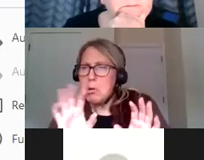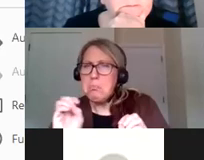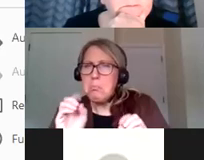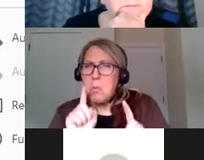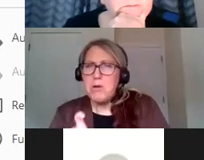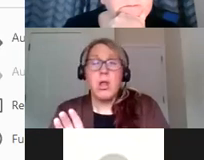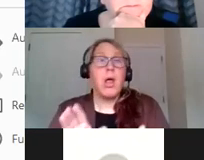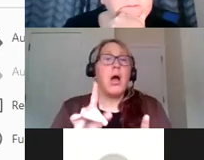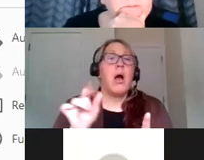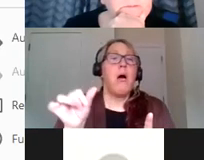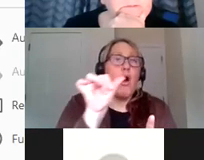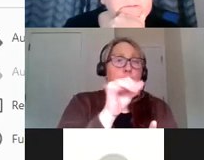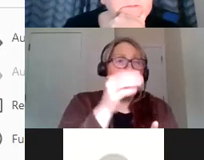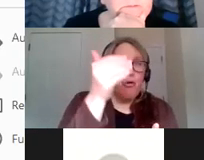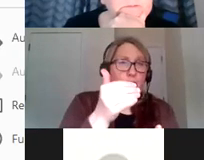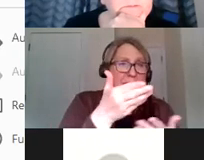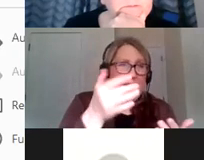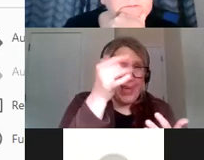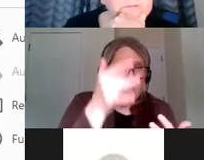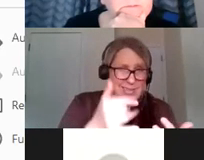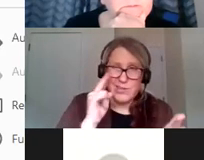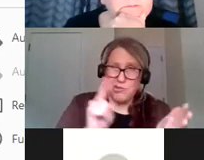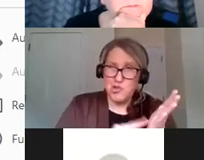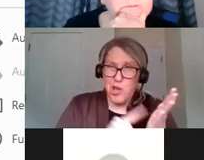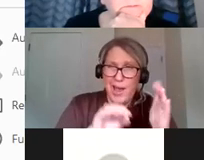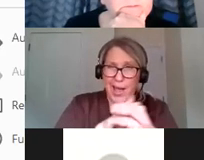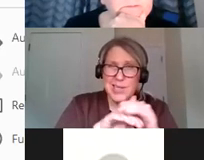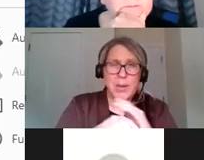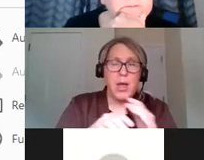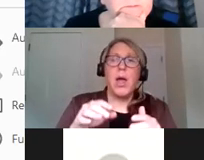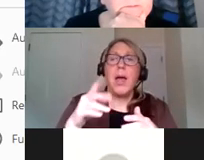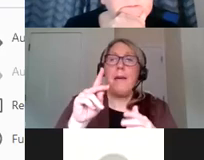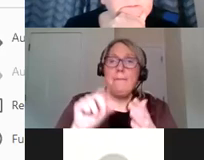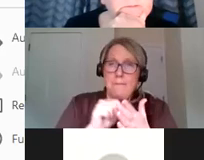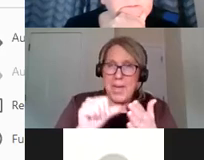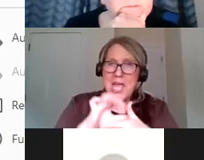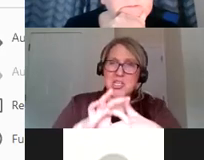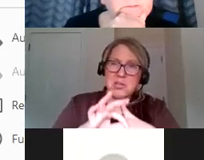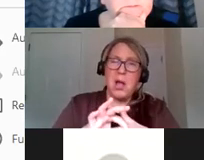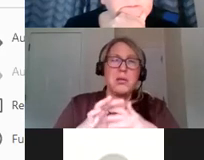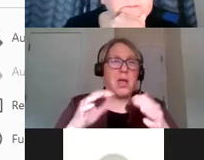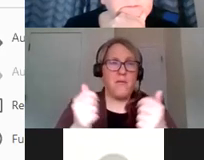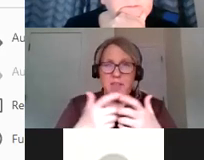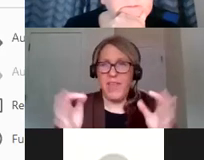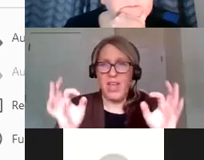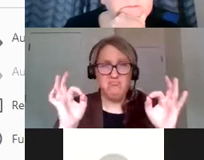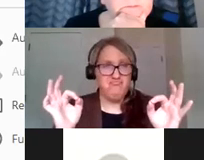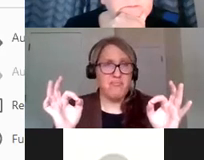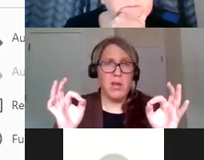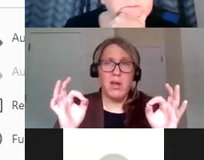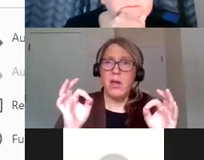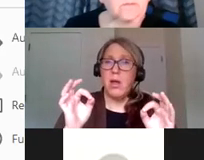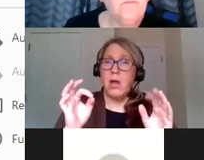other things that we kind of go through, page content, it says that everything